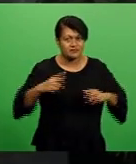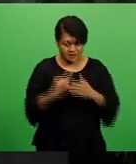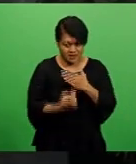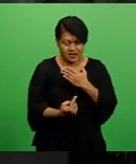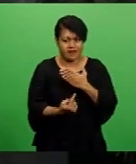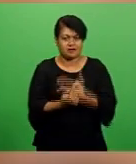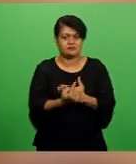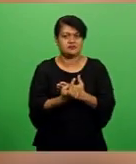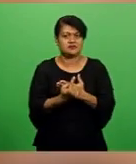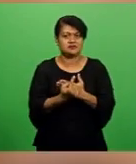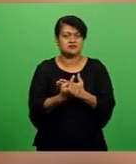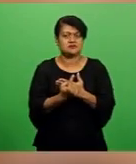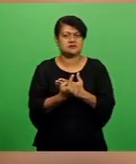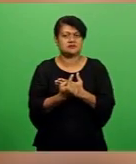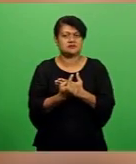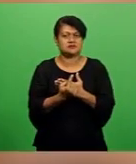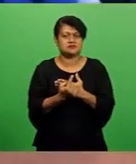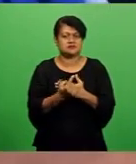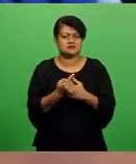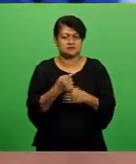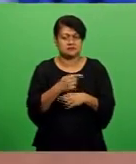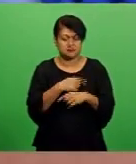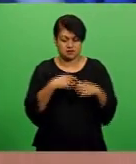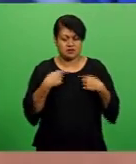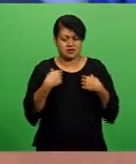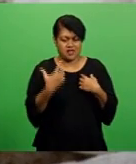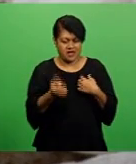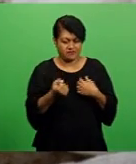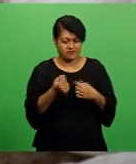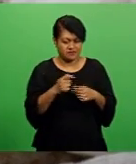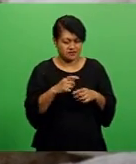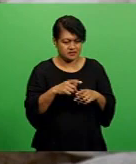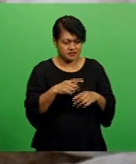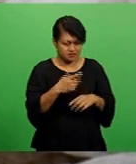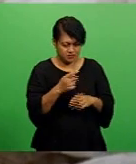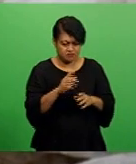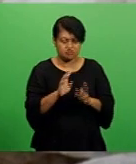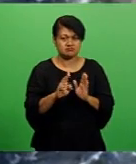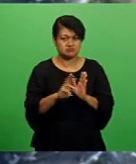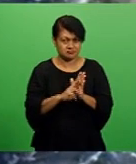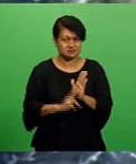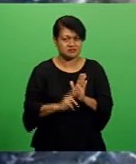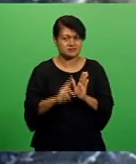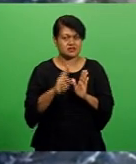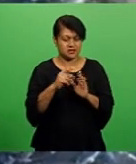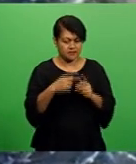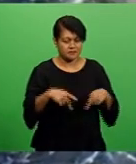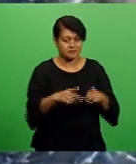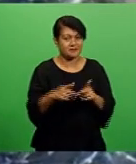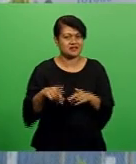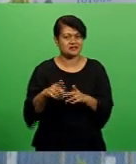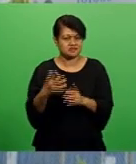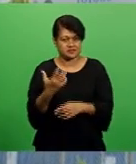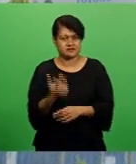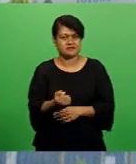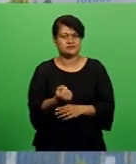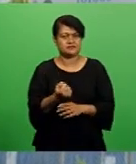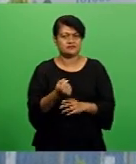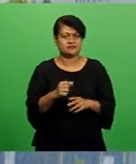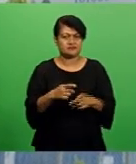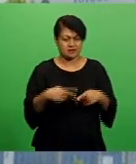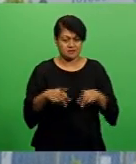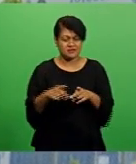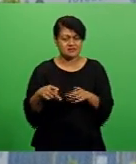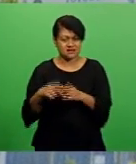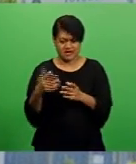on the keeping. We have measures in place, especially on hard drugs, where they are placed. All